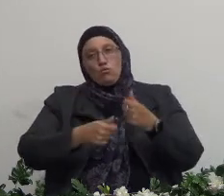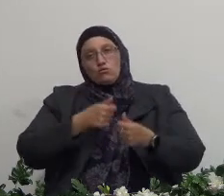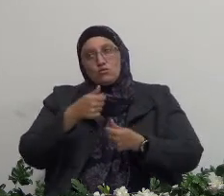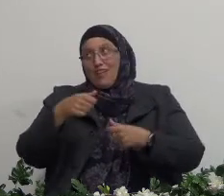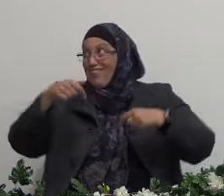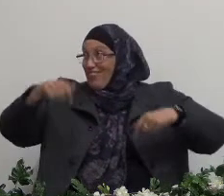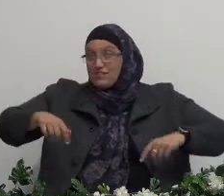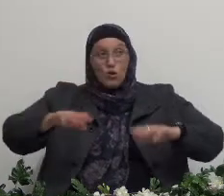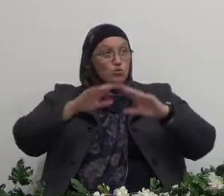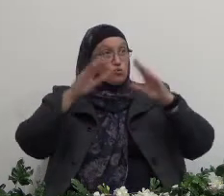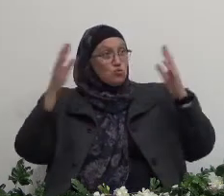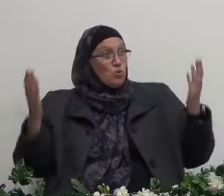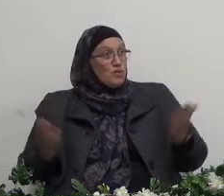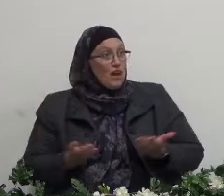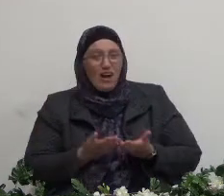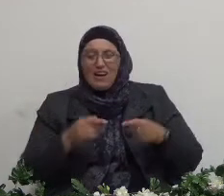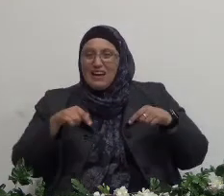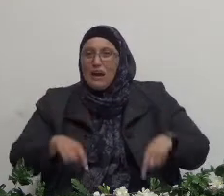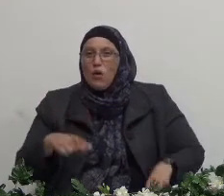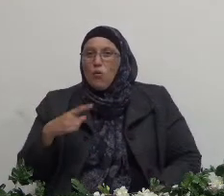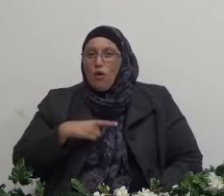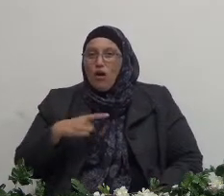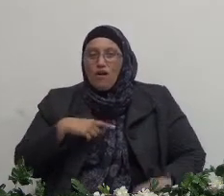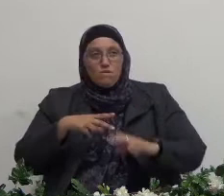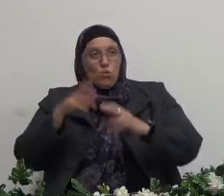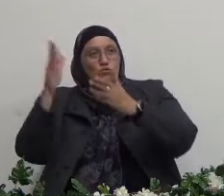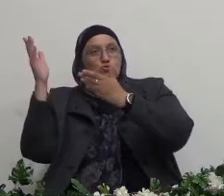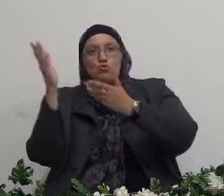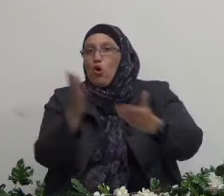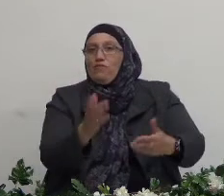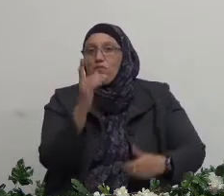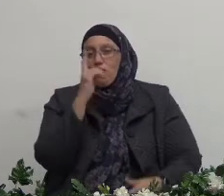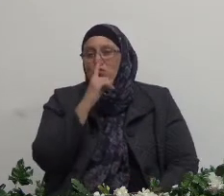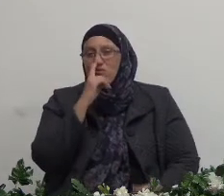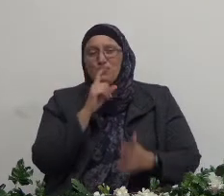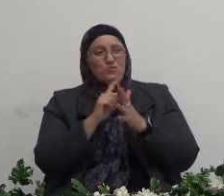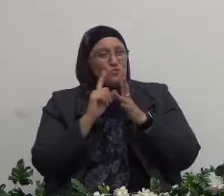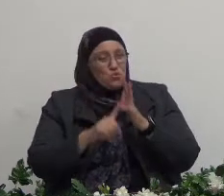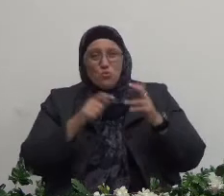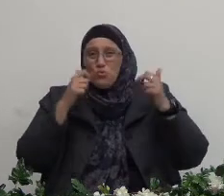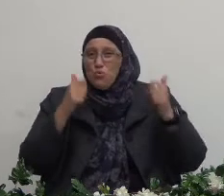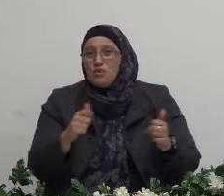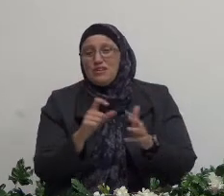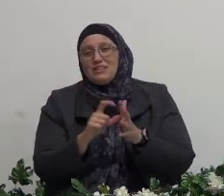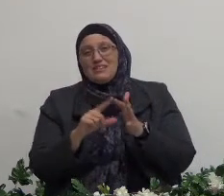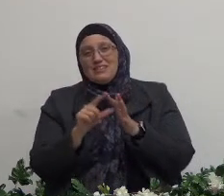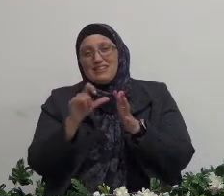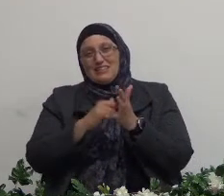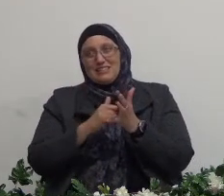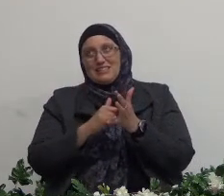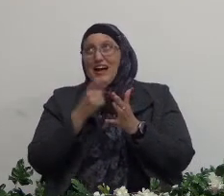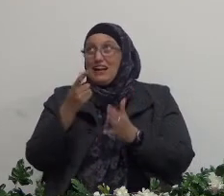sow what? Good deeds and to gain reward.